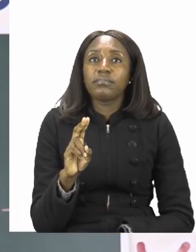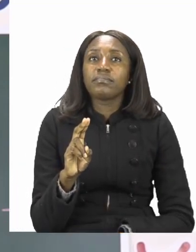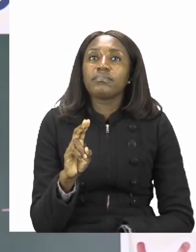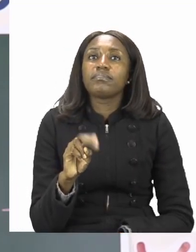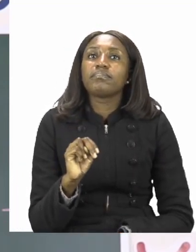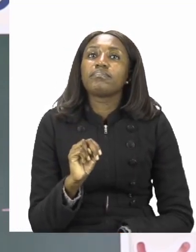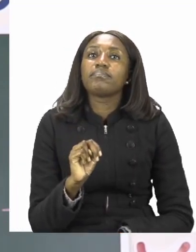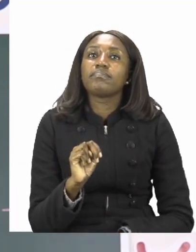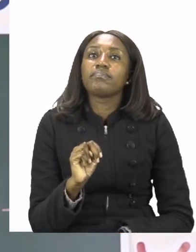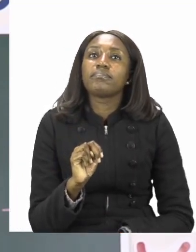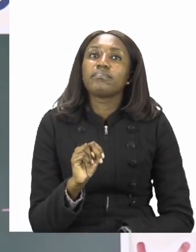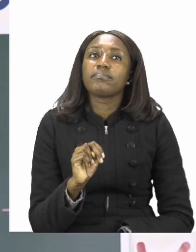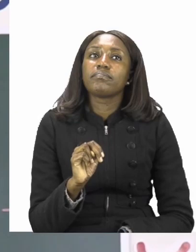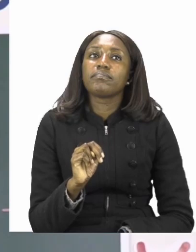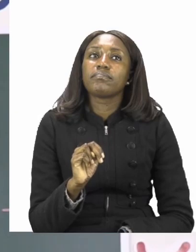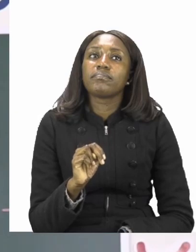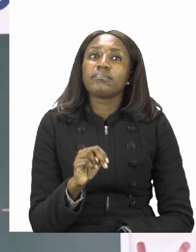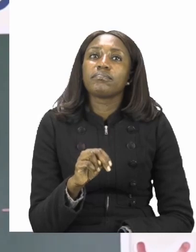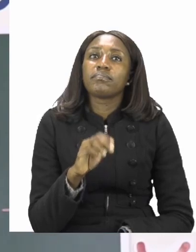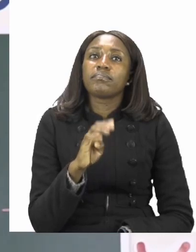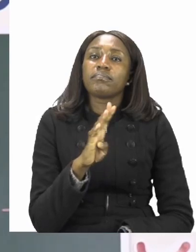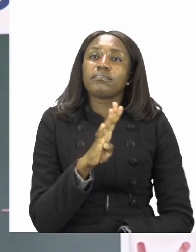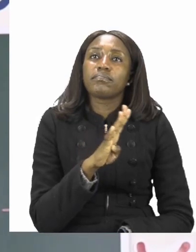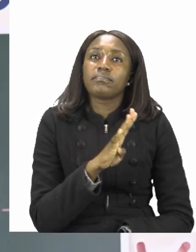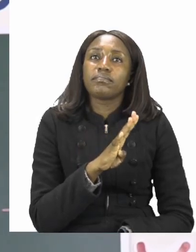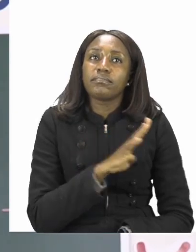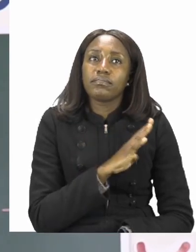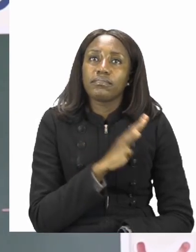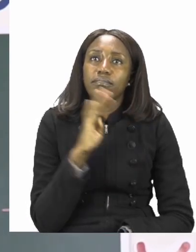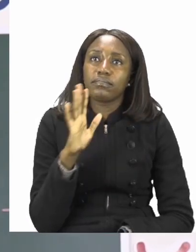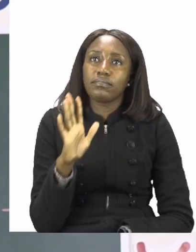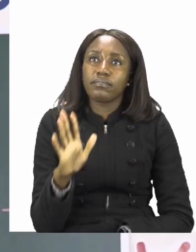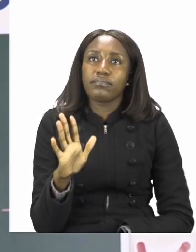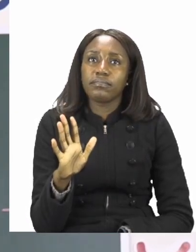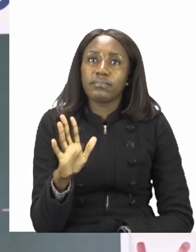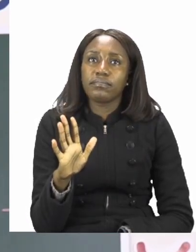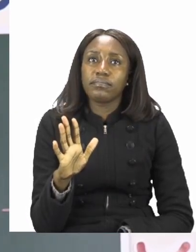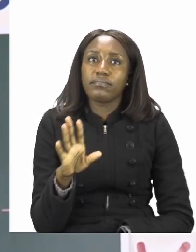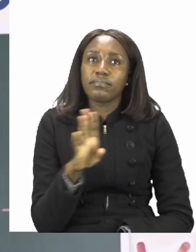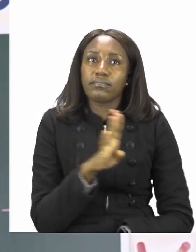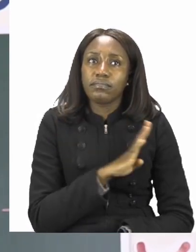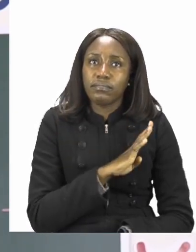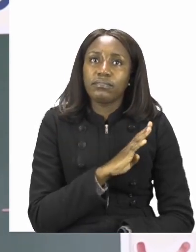already there, and we are counting backwards. 45,